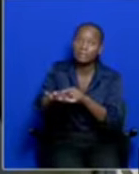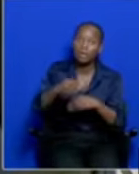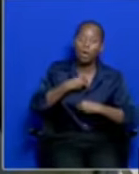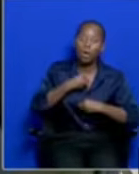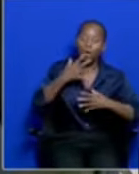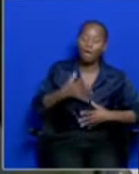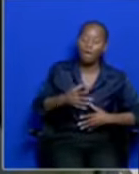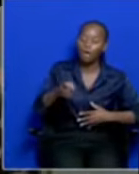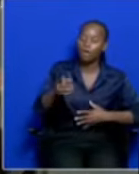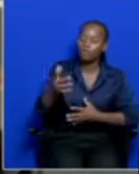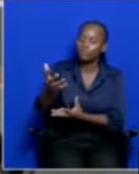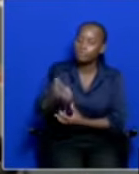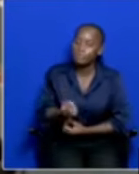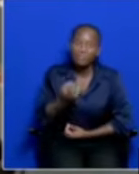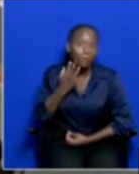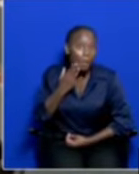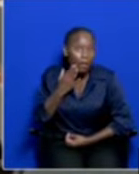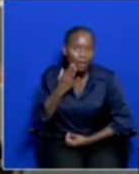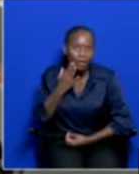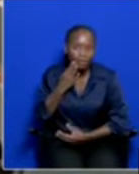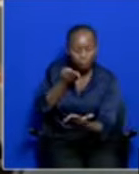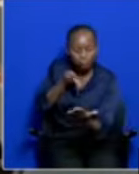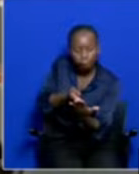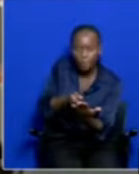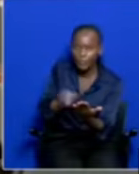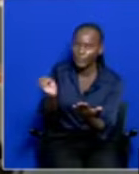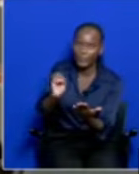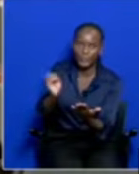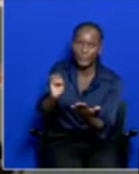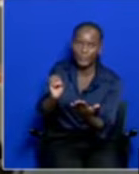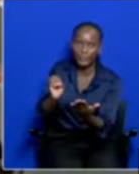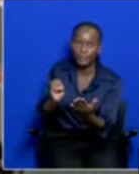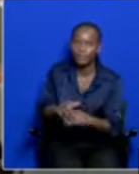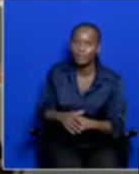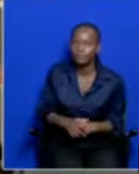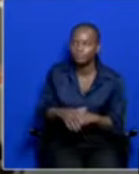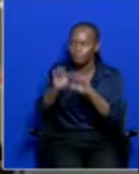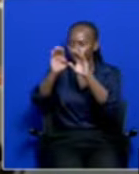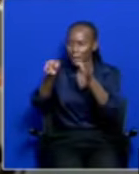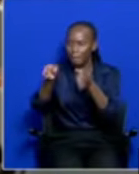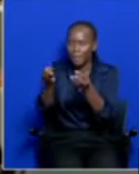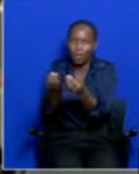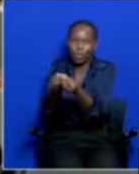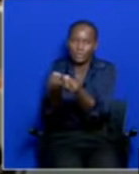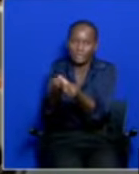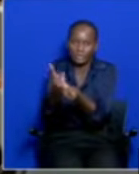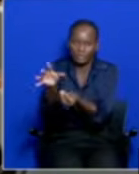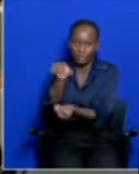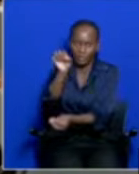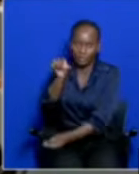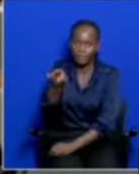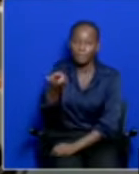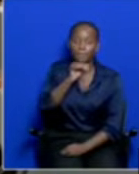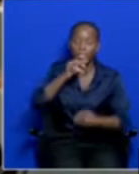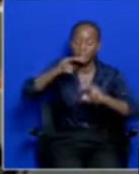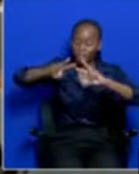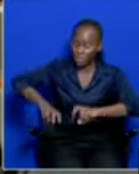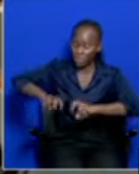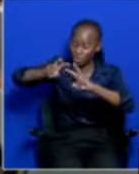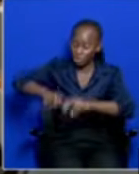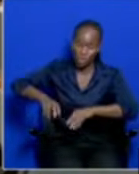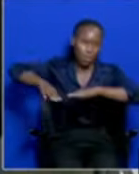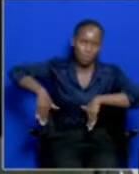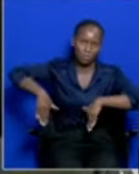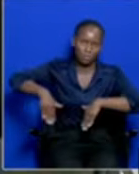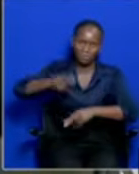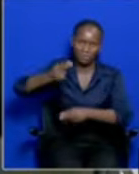consignment, in bracket goods. The investigation has not been finalized and accordingly, recommendation to the